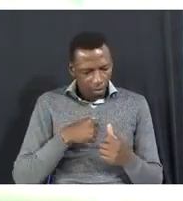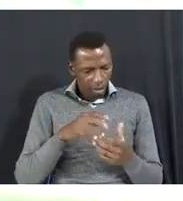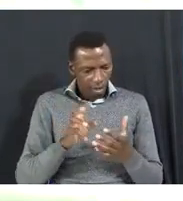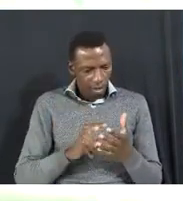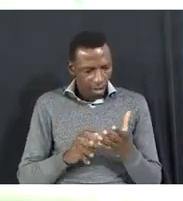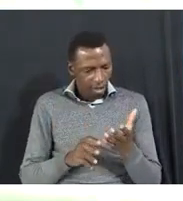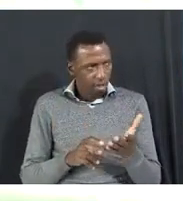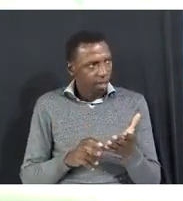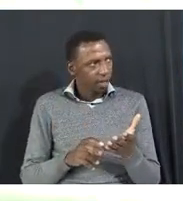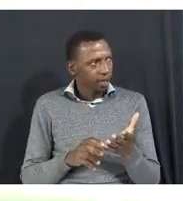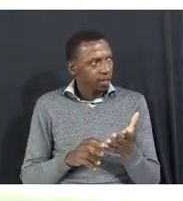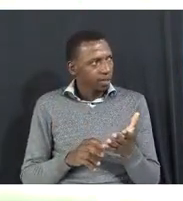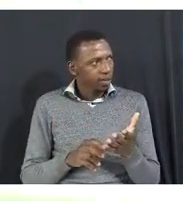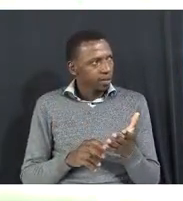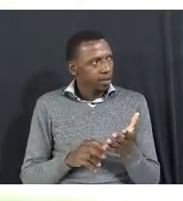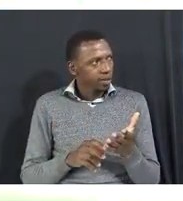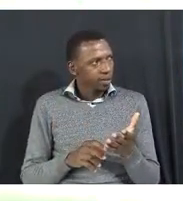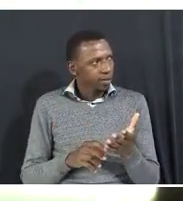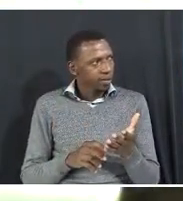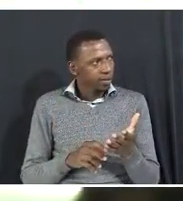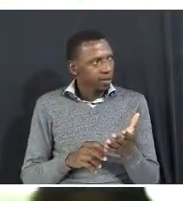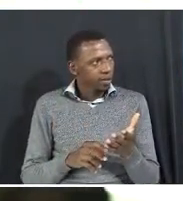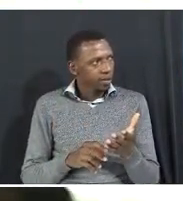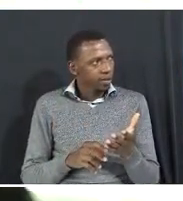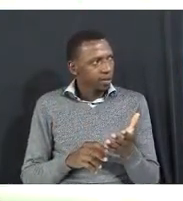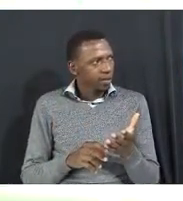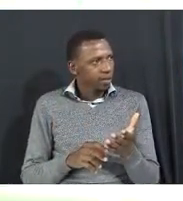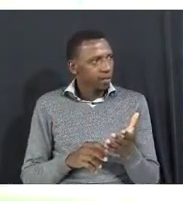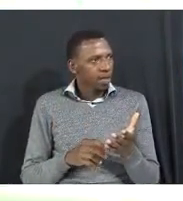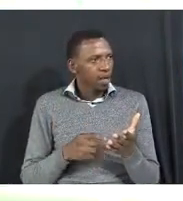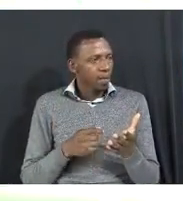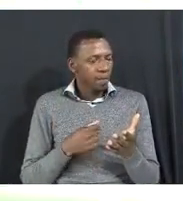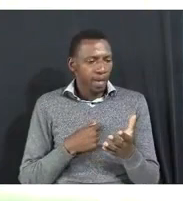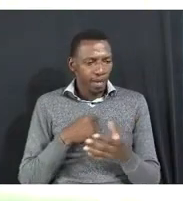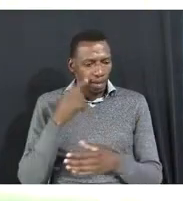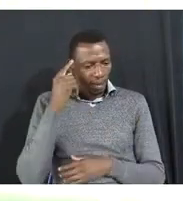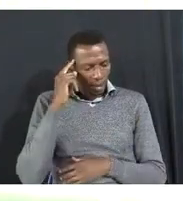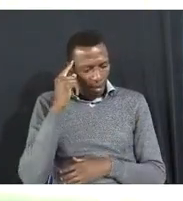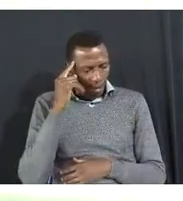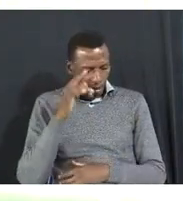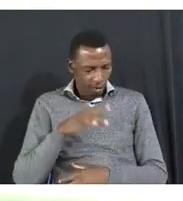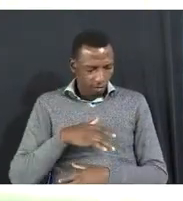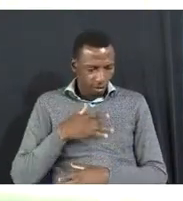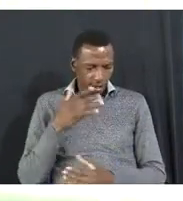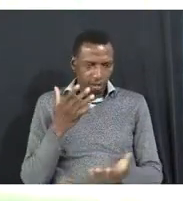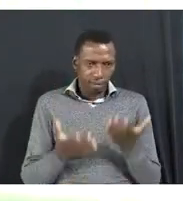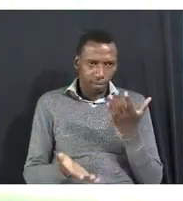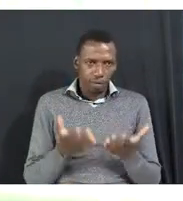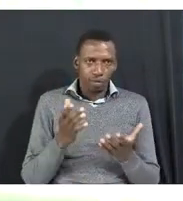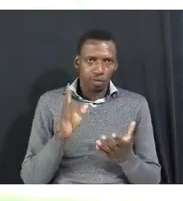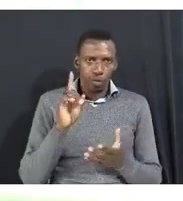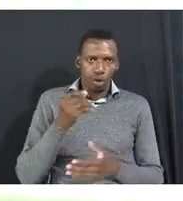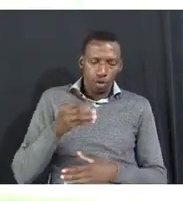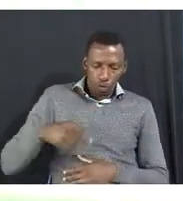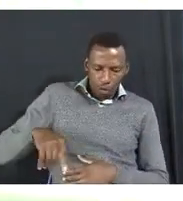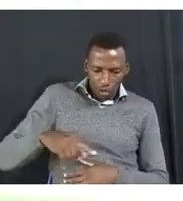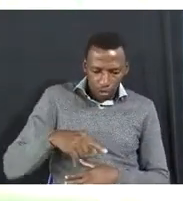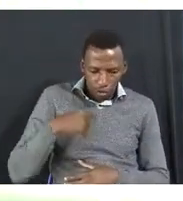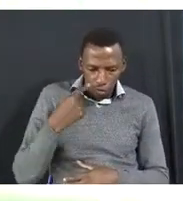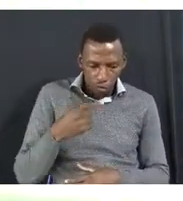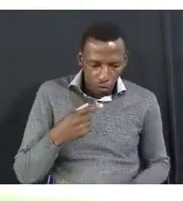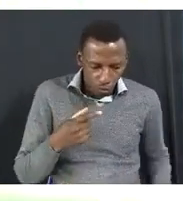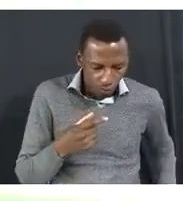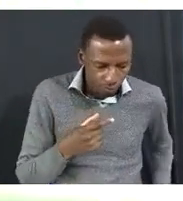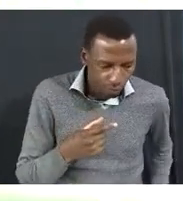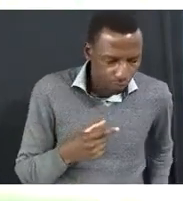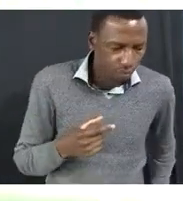that was saying, I think this is a, I am not saying it is, but I'm thinking, I'm feeling it could be one of us that was outpouring some